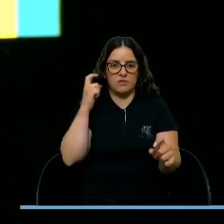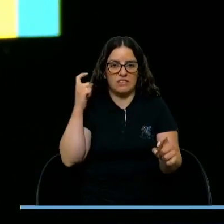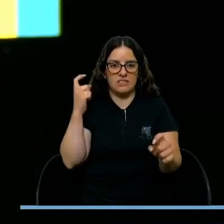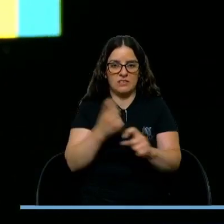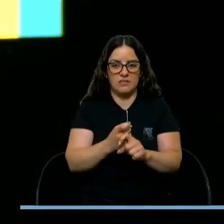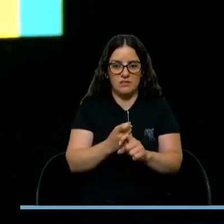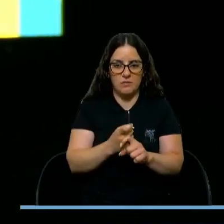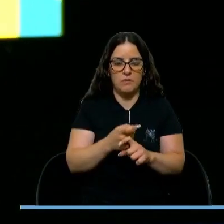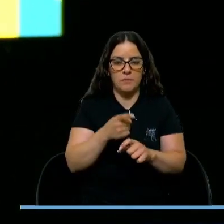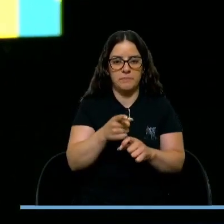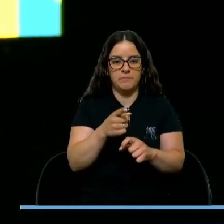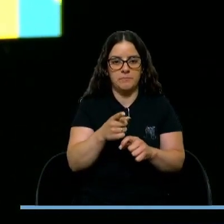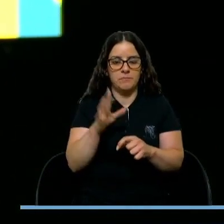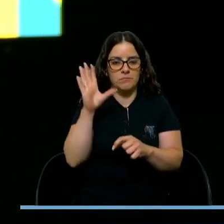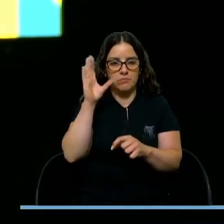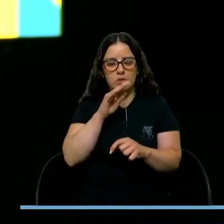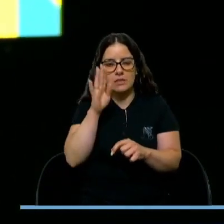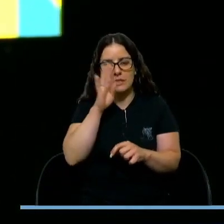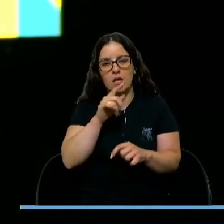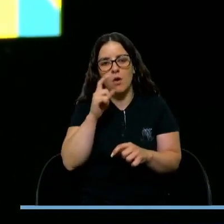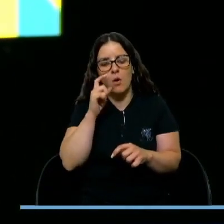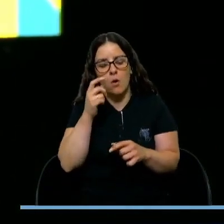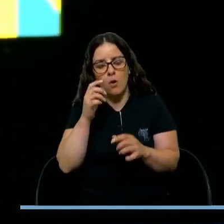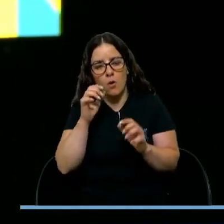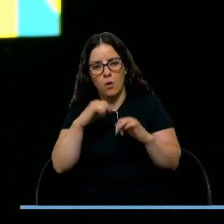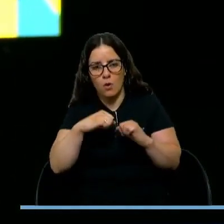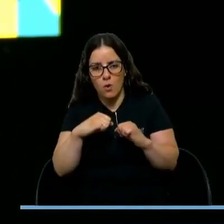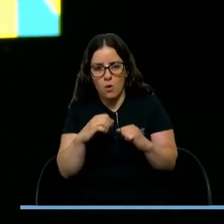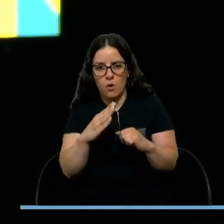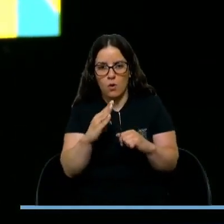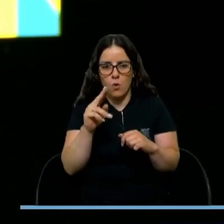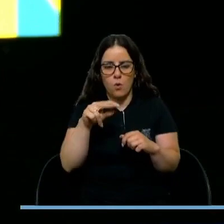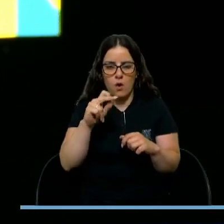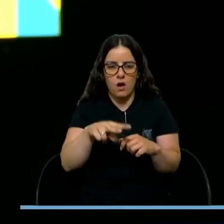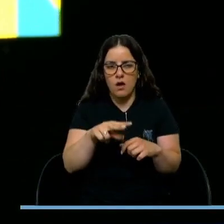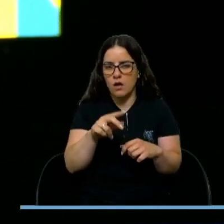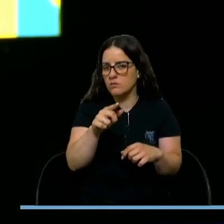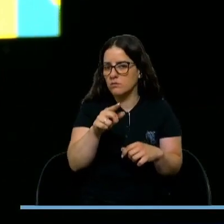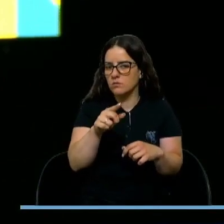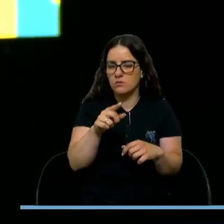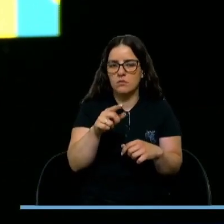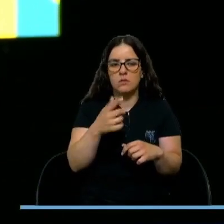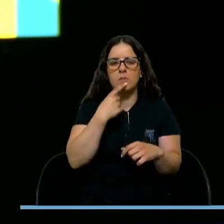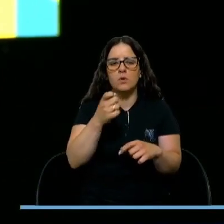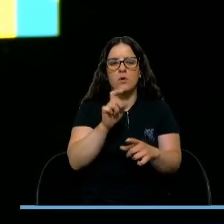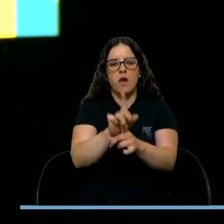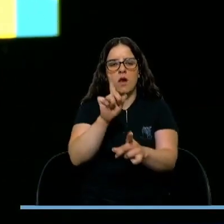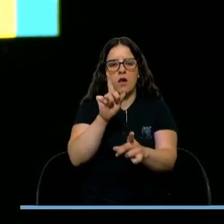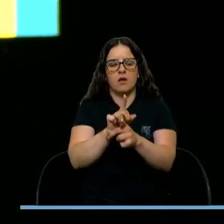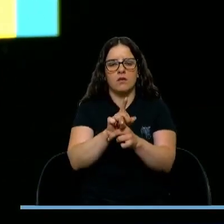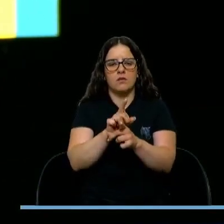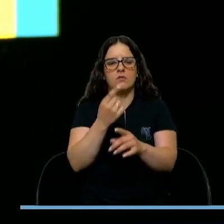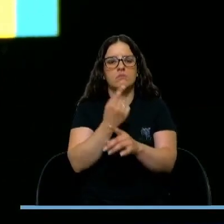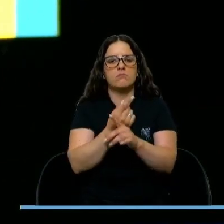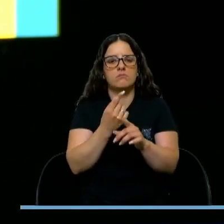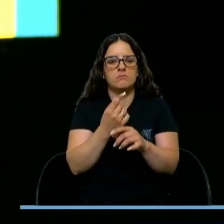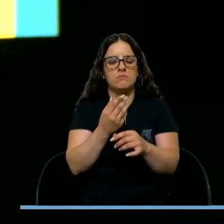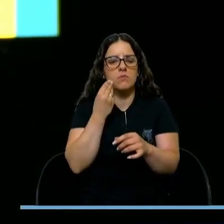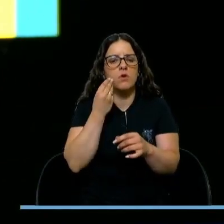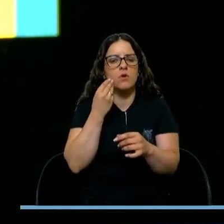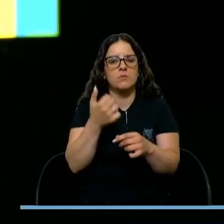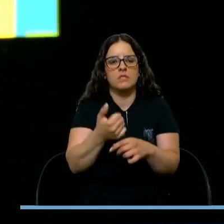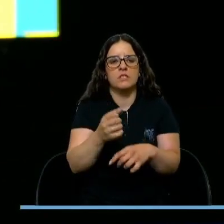there's quite a big challenge ahead. I don't know if you agree with what Juan has said. How